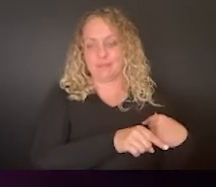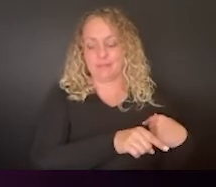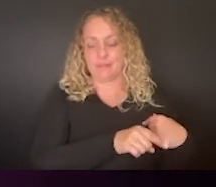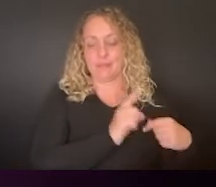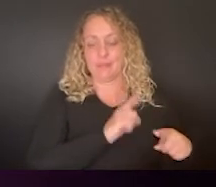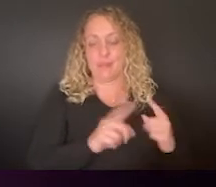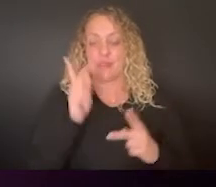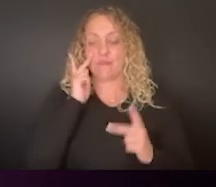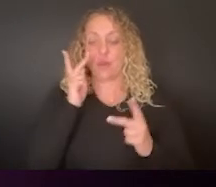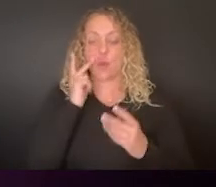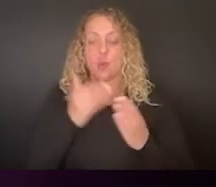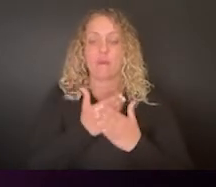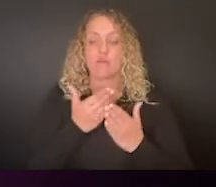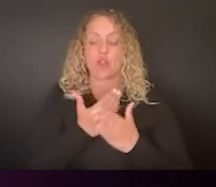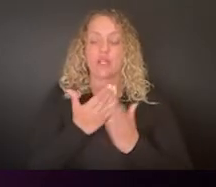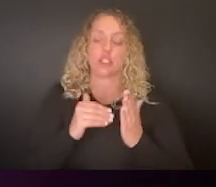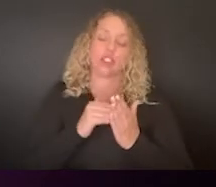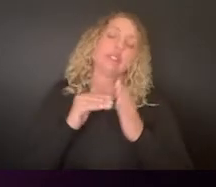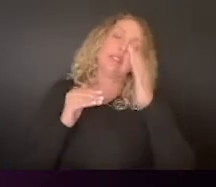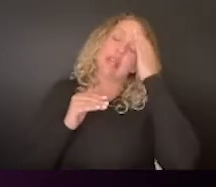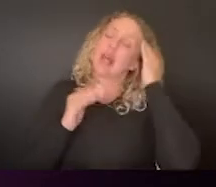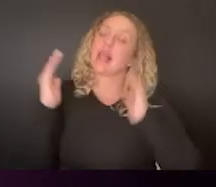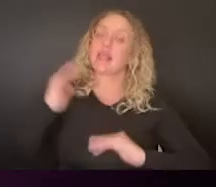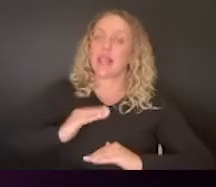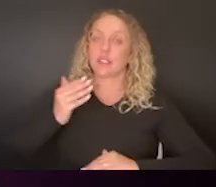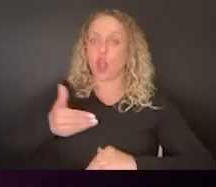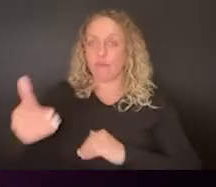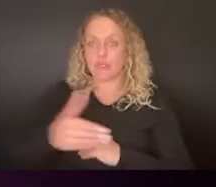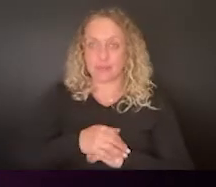more often on the marketing side.